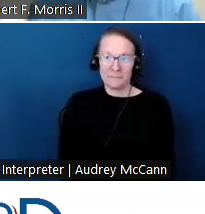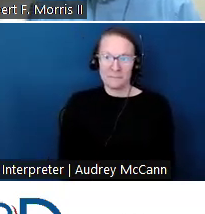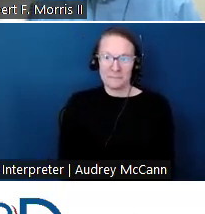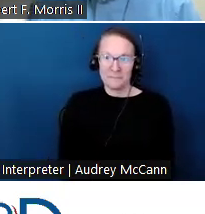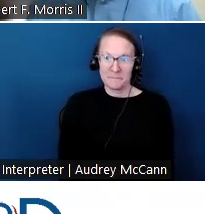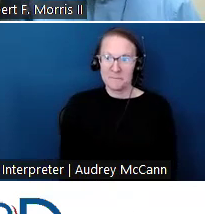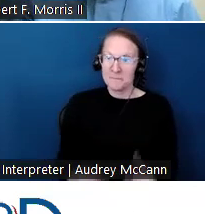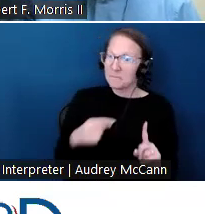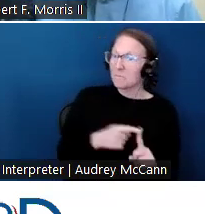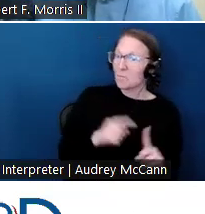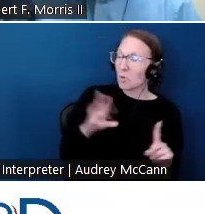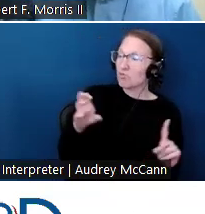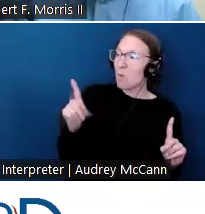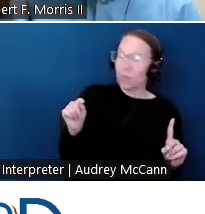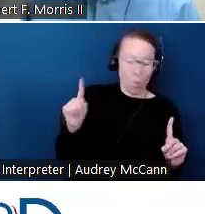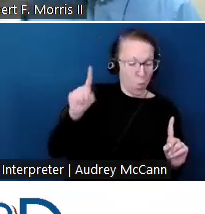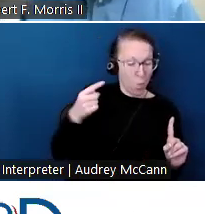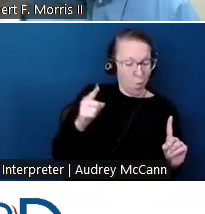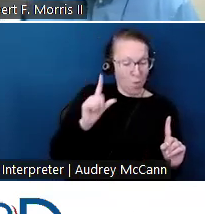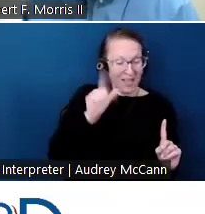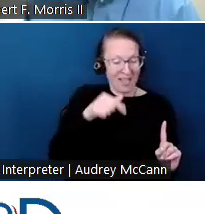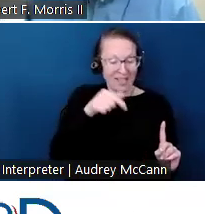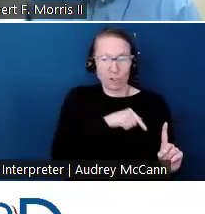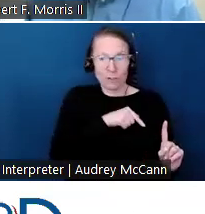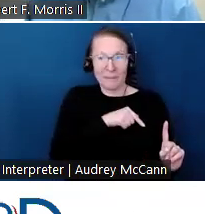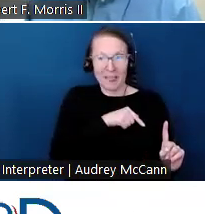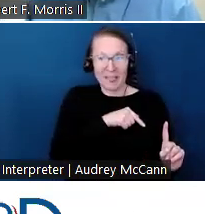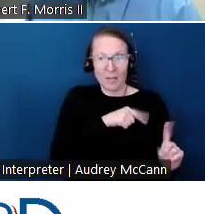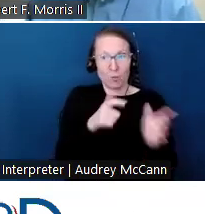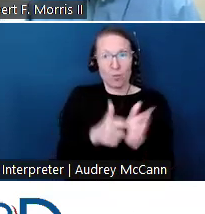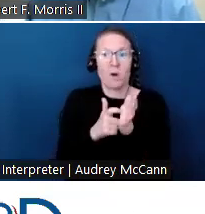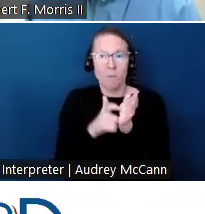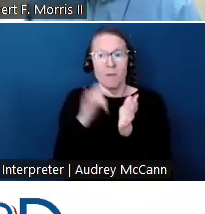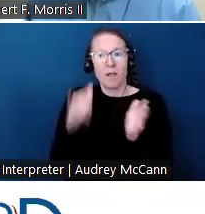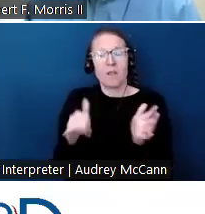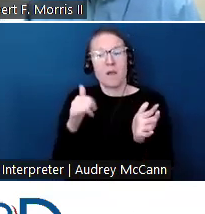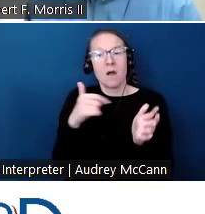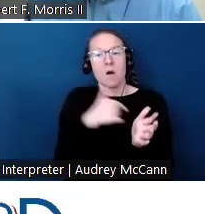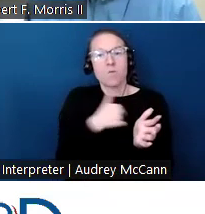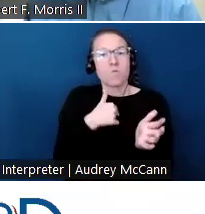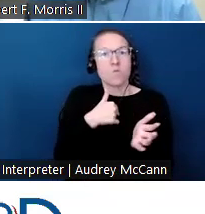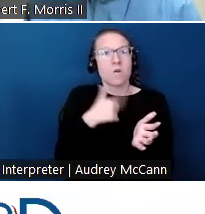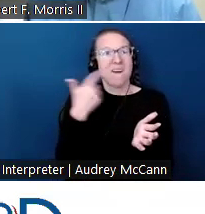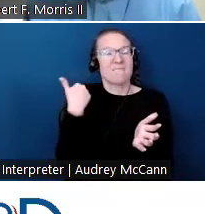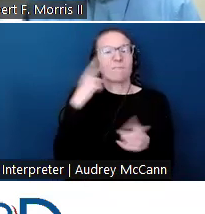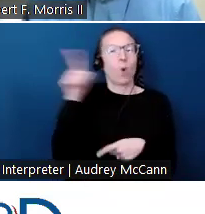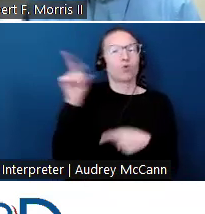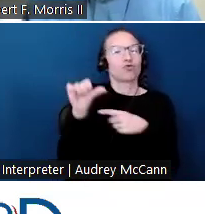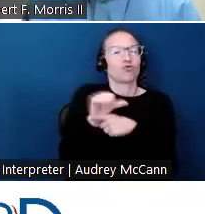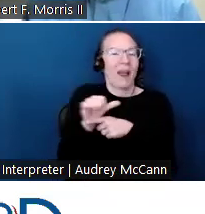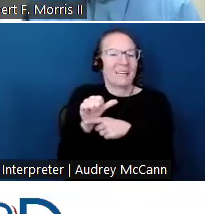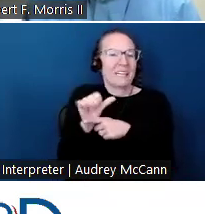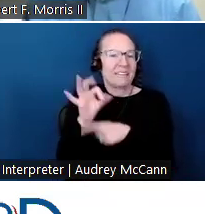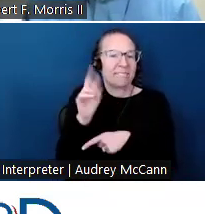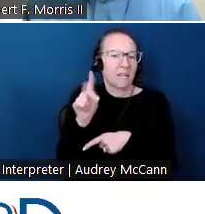Yeah, the only eligibility requirements have to do with the WIOA training funds. And it's not, but